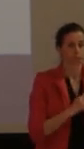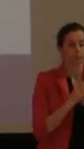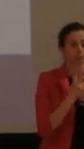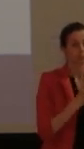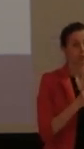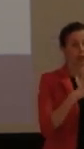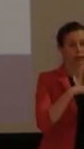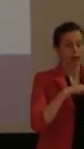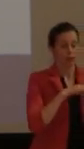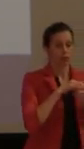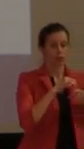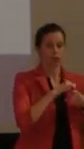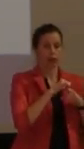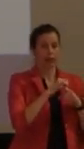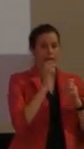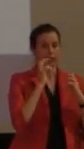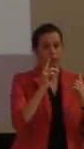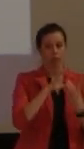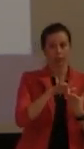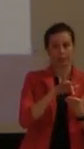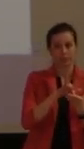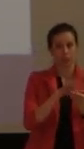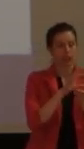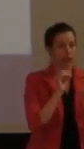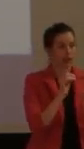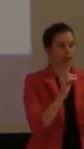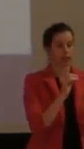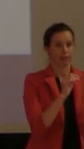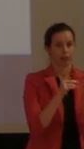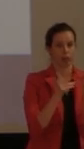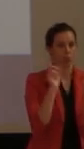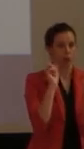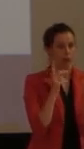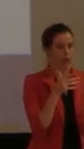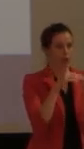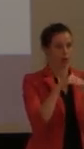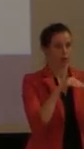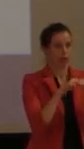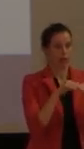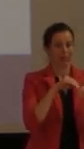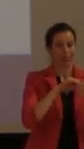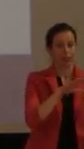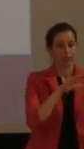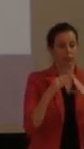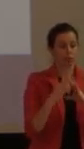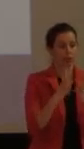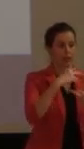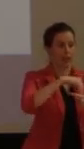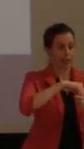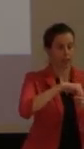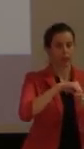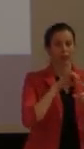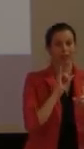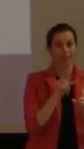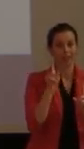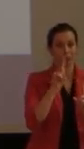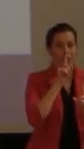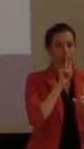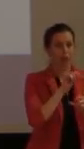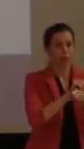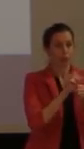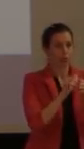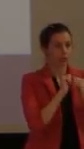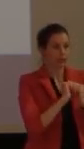and education center and our community education center overlap is in community engagement. So this is where they work together to